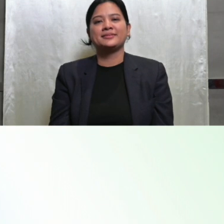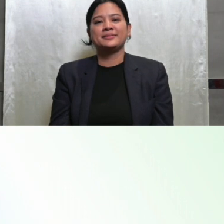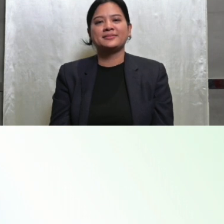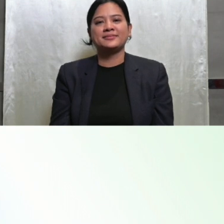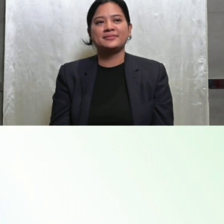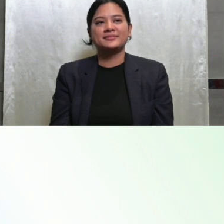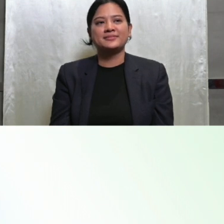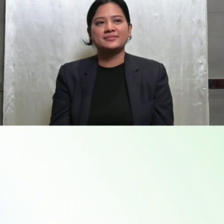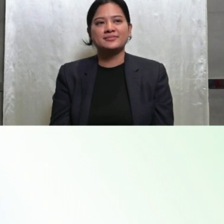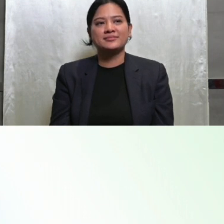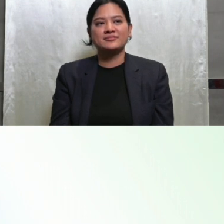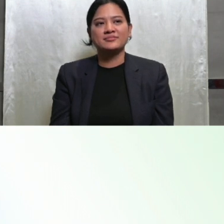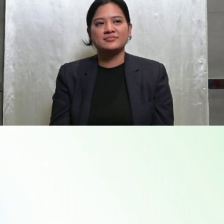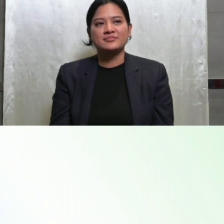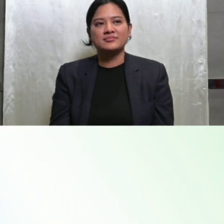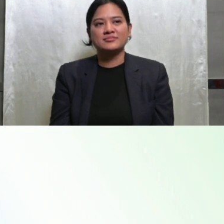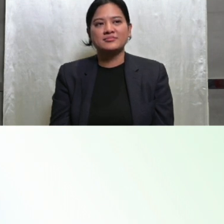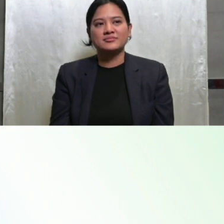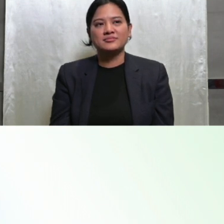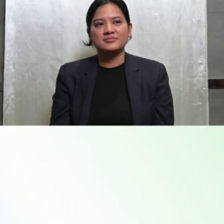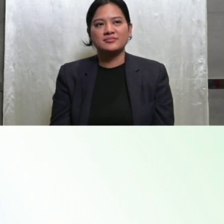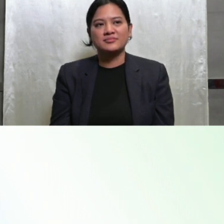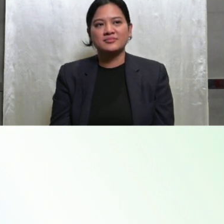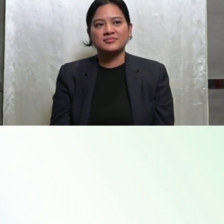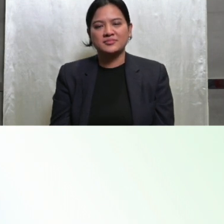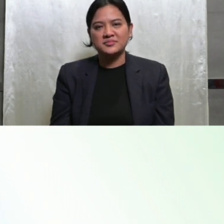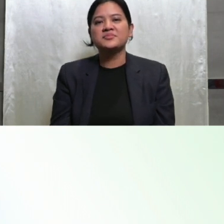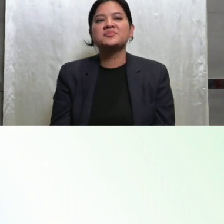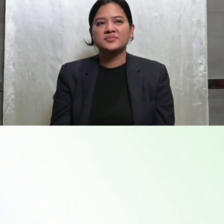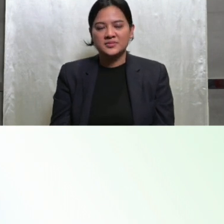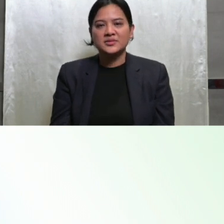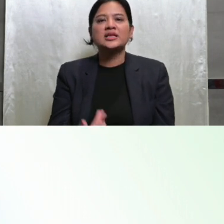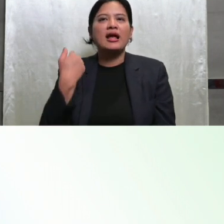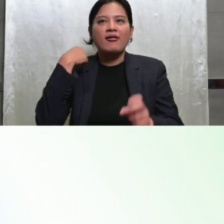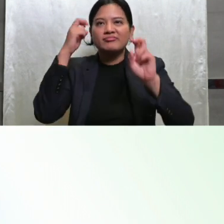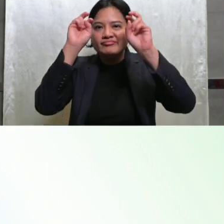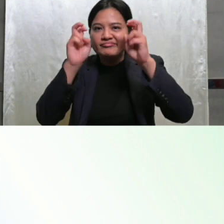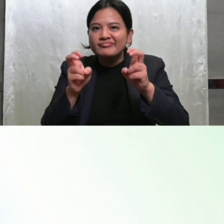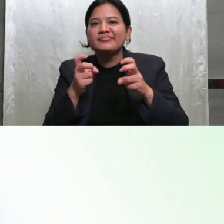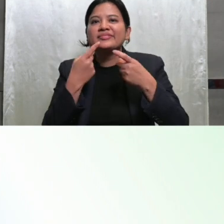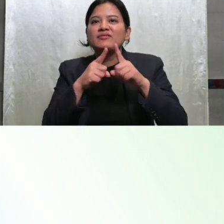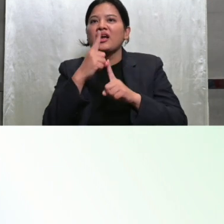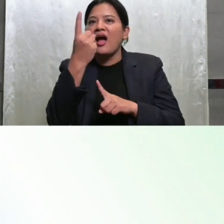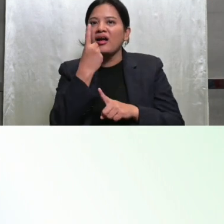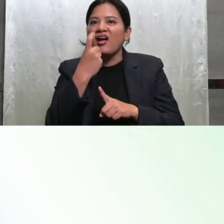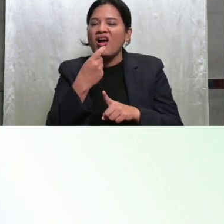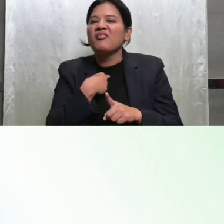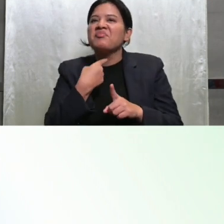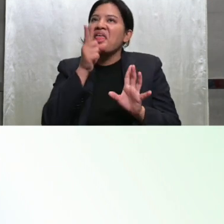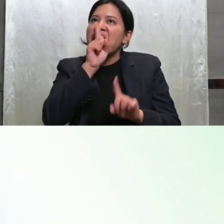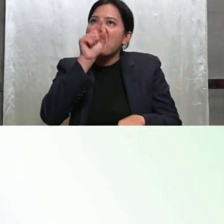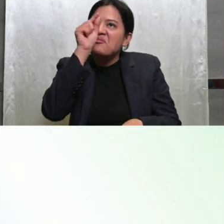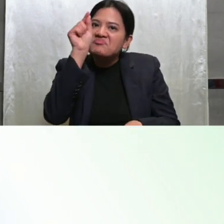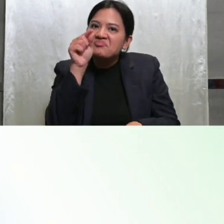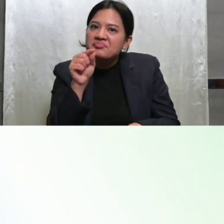your interests, whether you're for a cybersecurity role or a data scientist and things like that. So